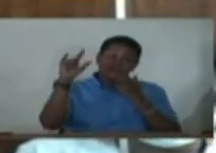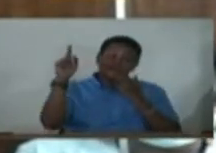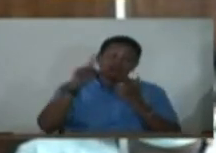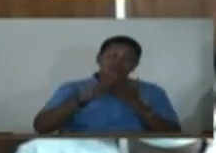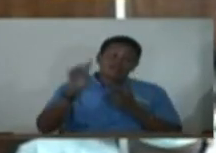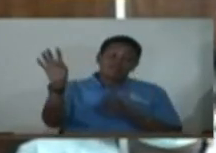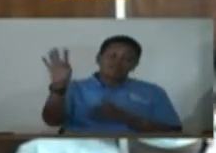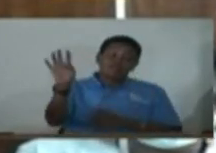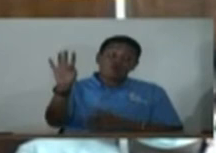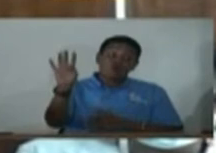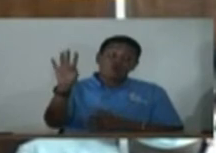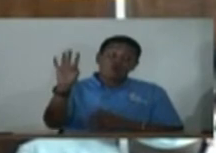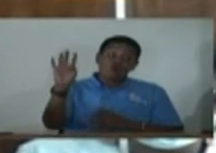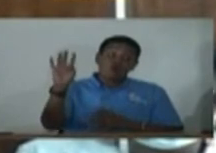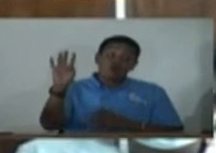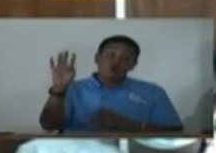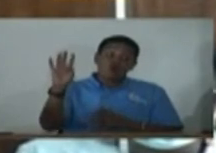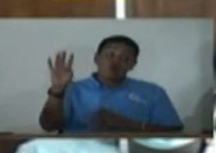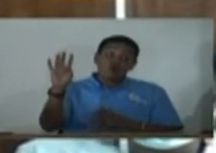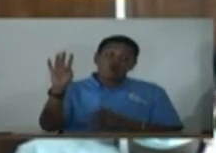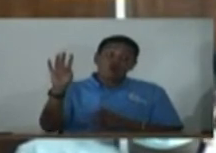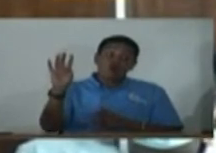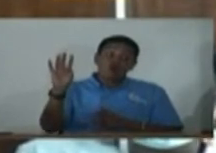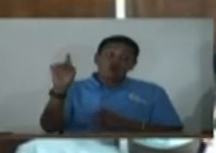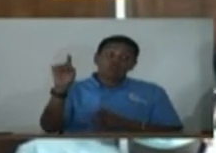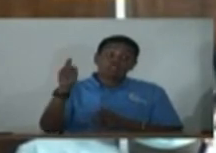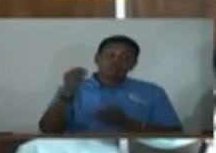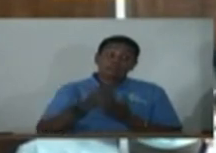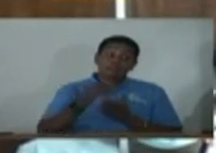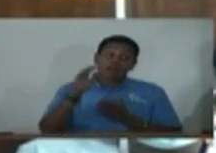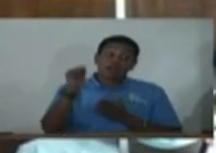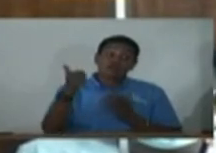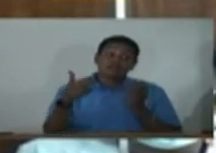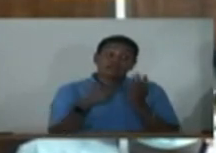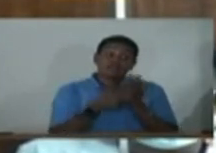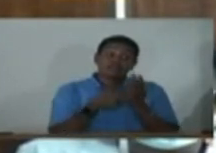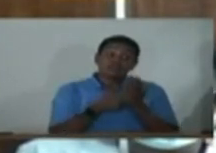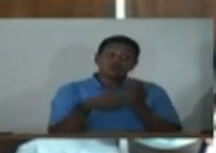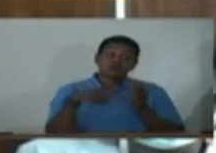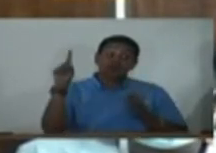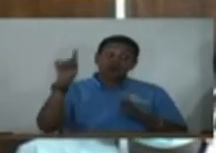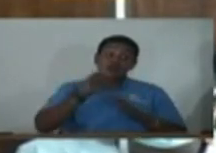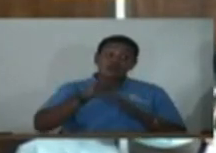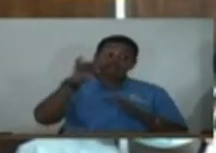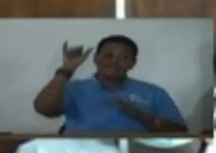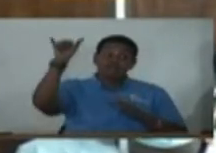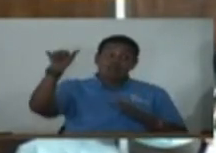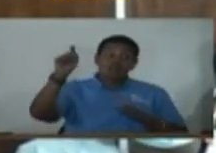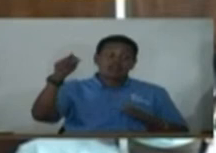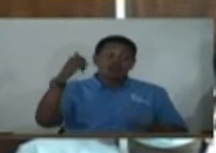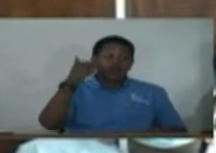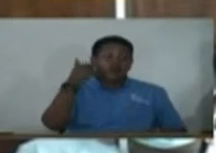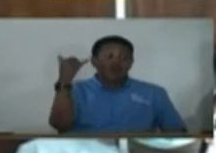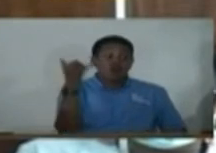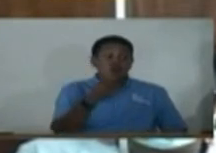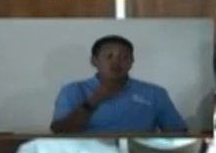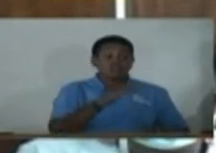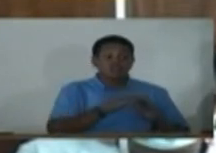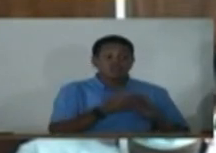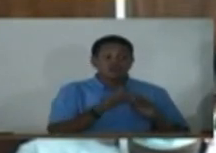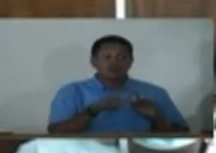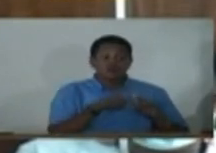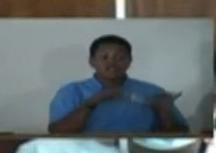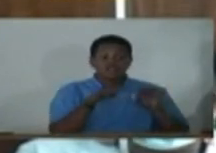o'clock when she had to buy another ticket to get on the flight, that she had to call Jamaica. And when she described to